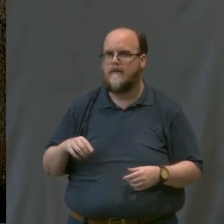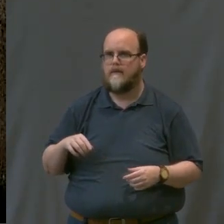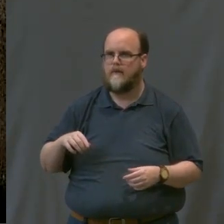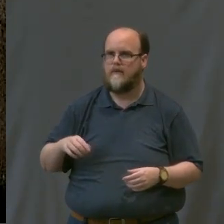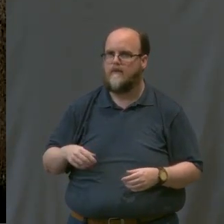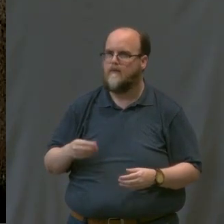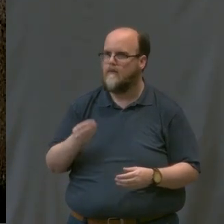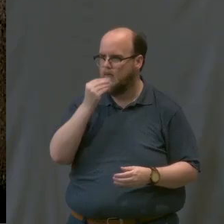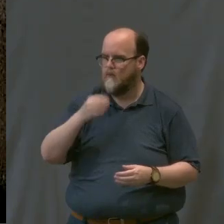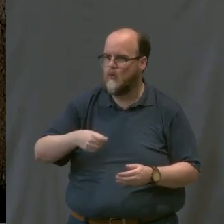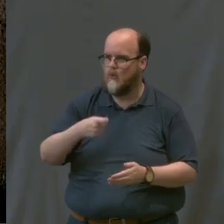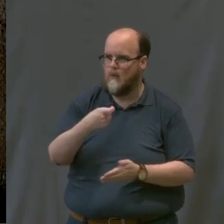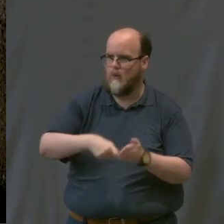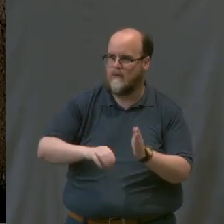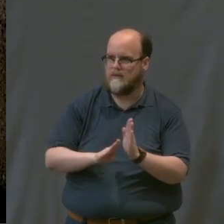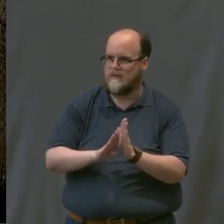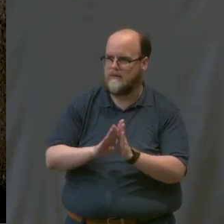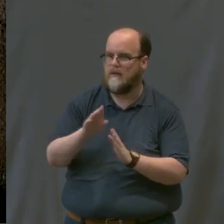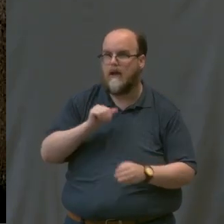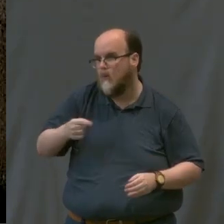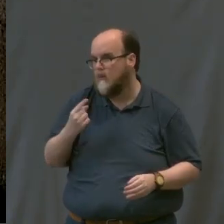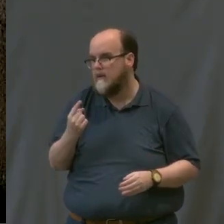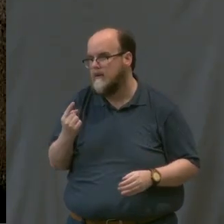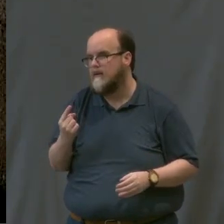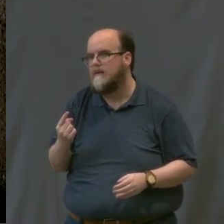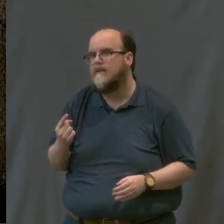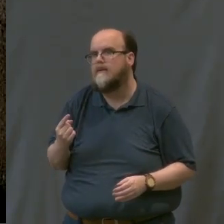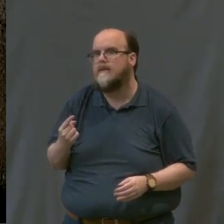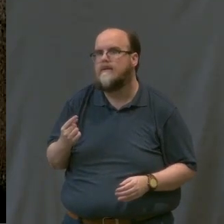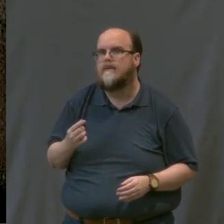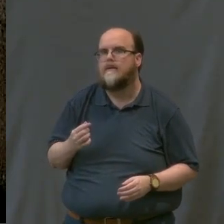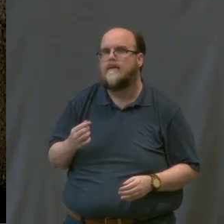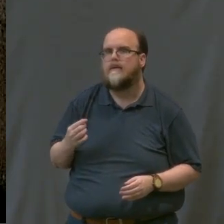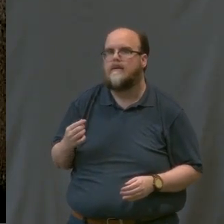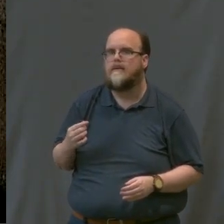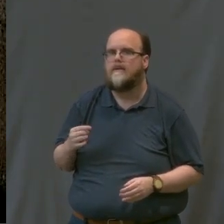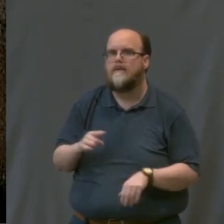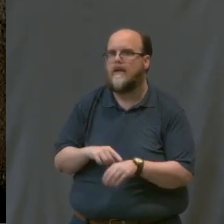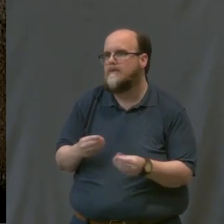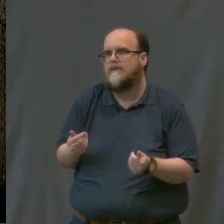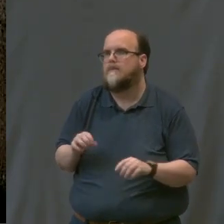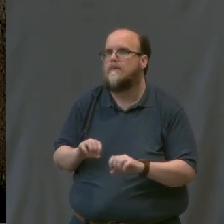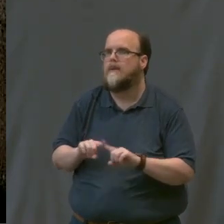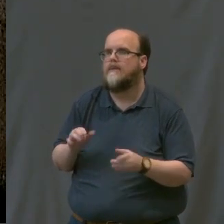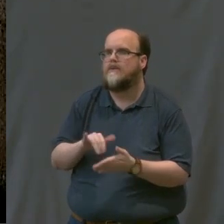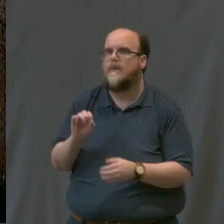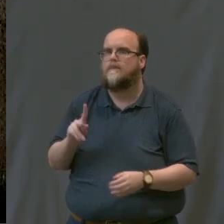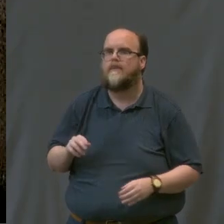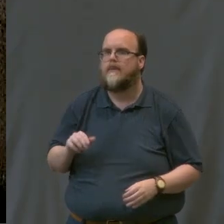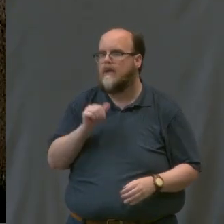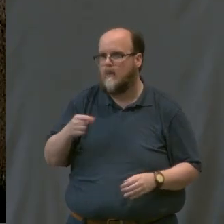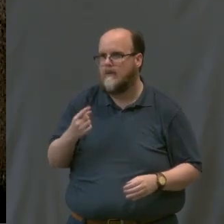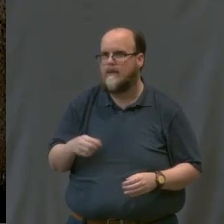came. Not only, okay, we're going to run out of time, but that's okay. Not only did